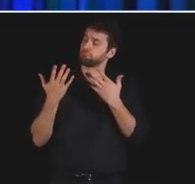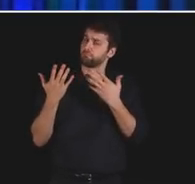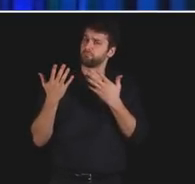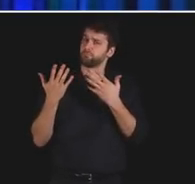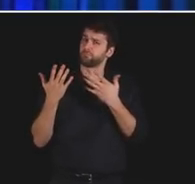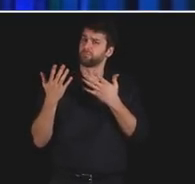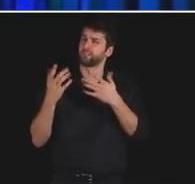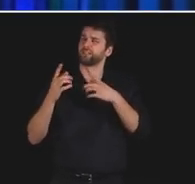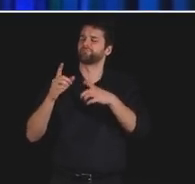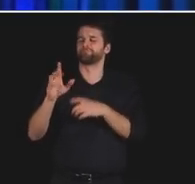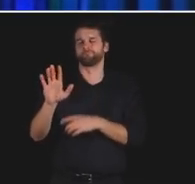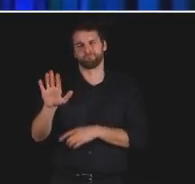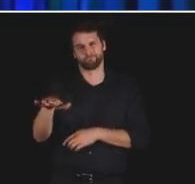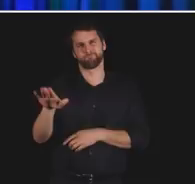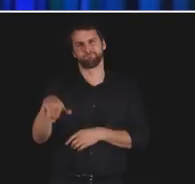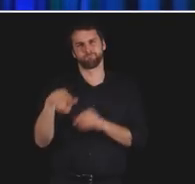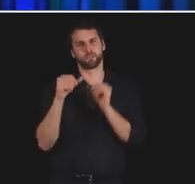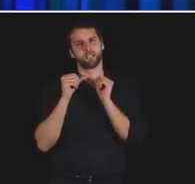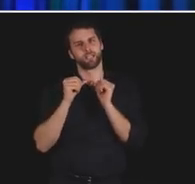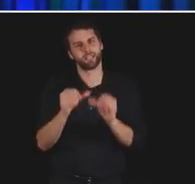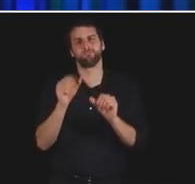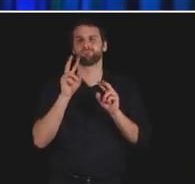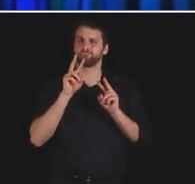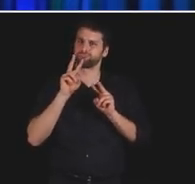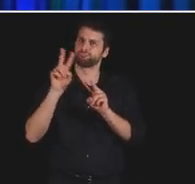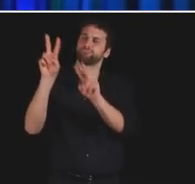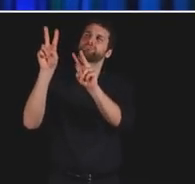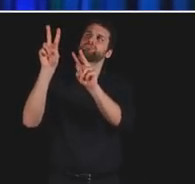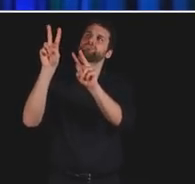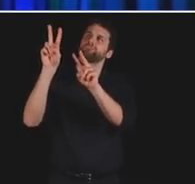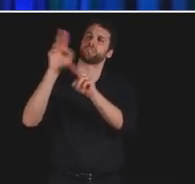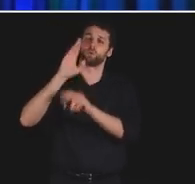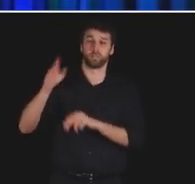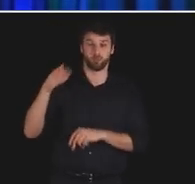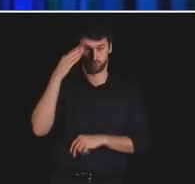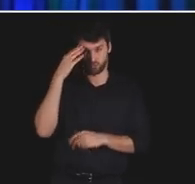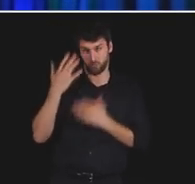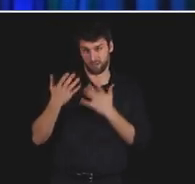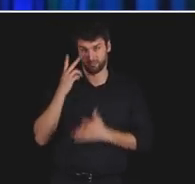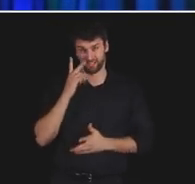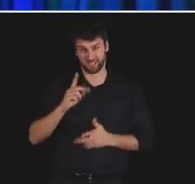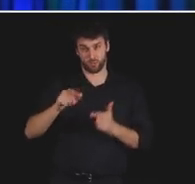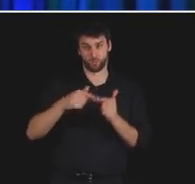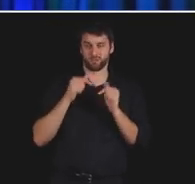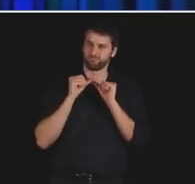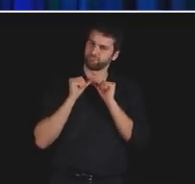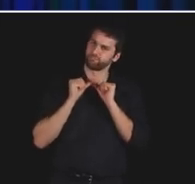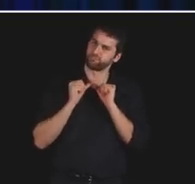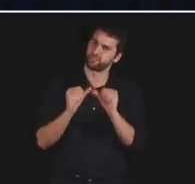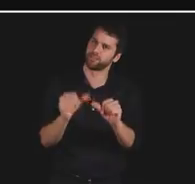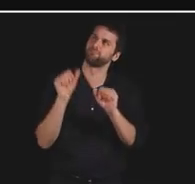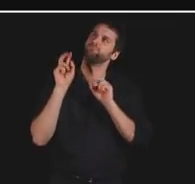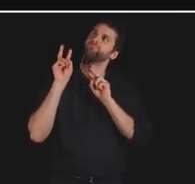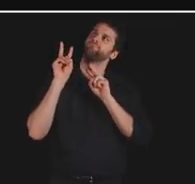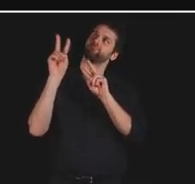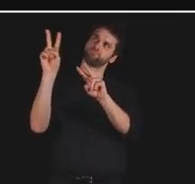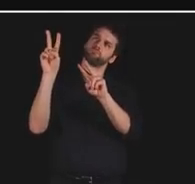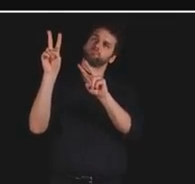might see when you keep looking up. Thank you.